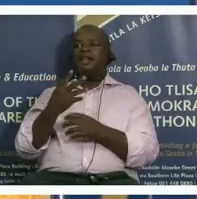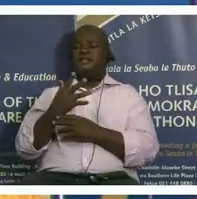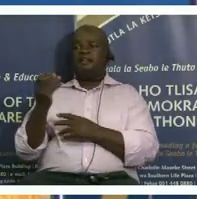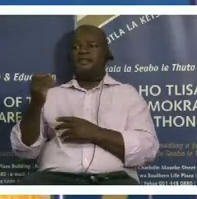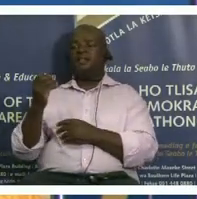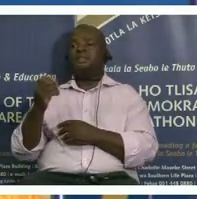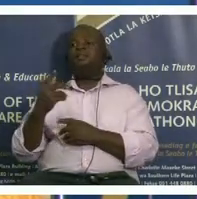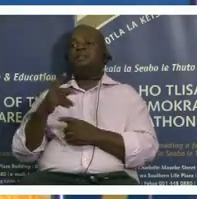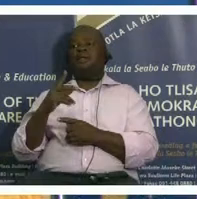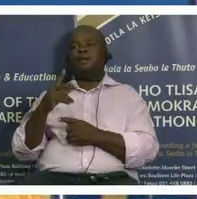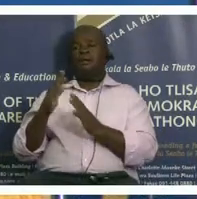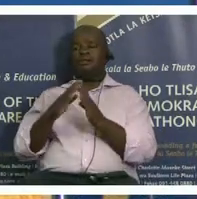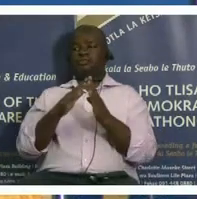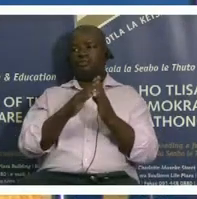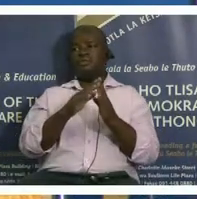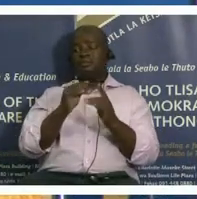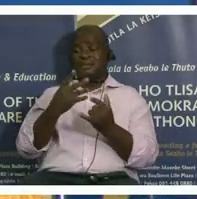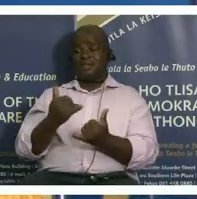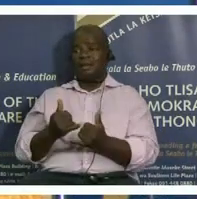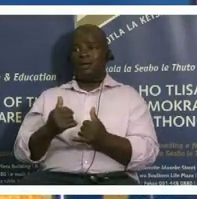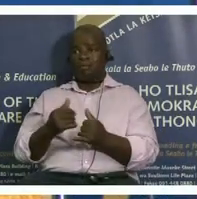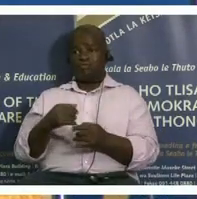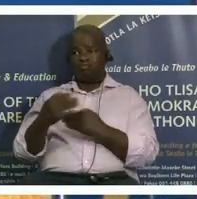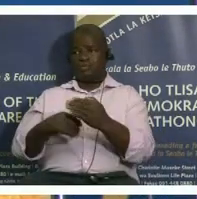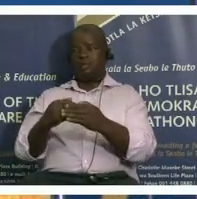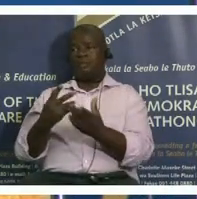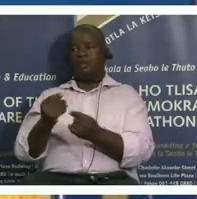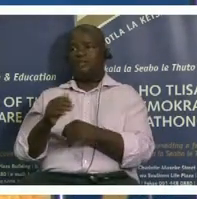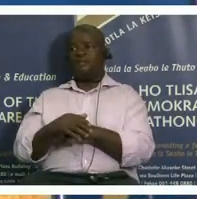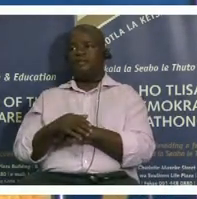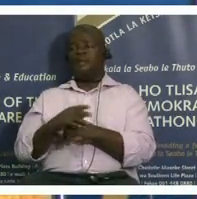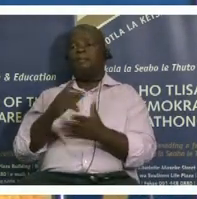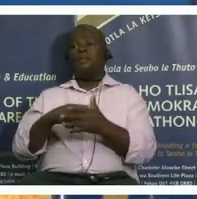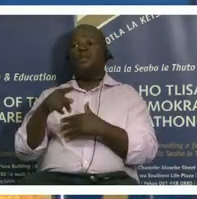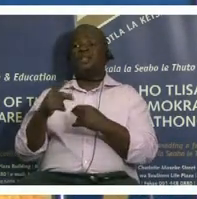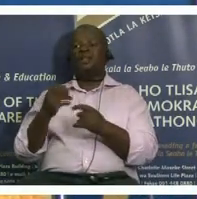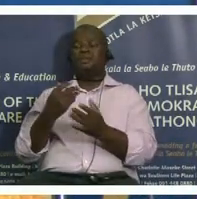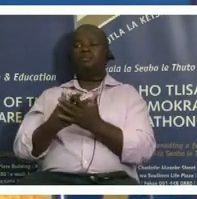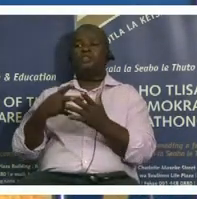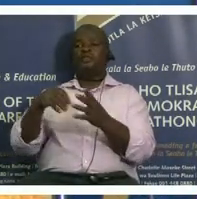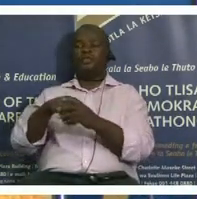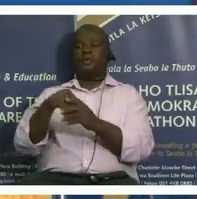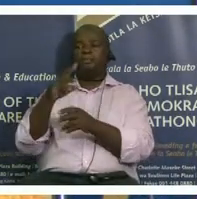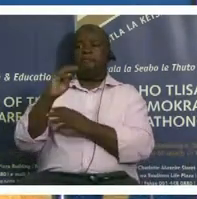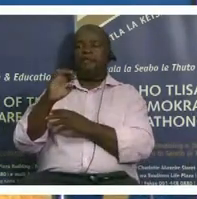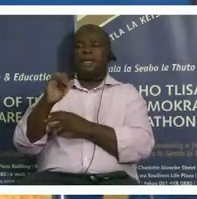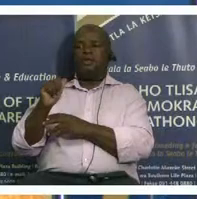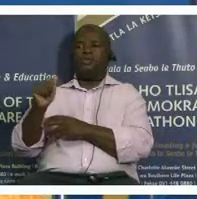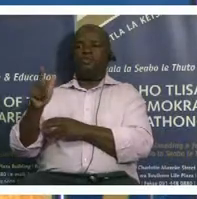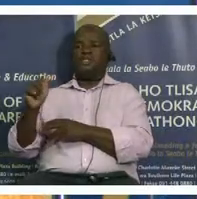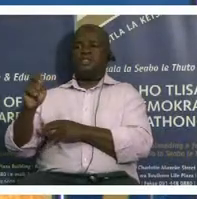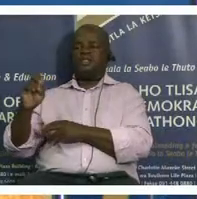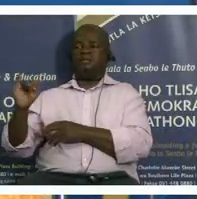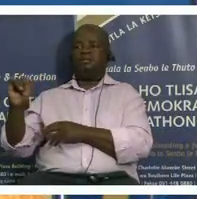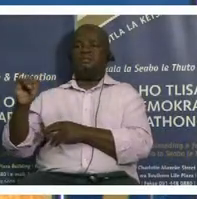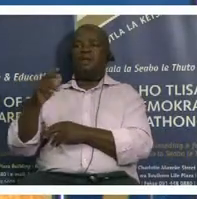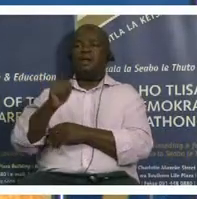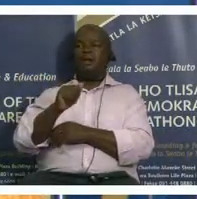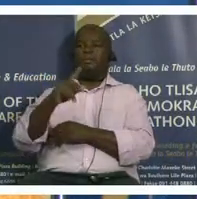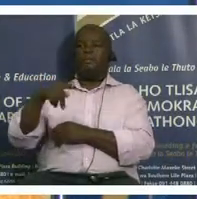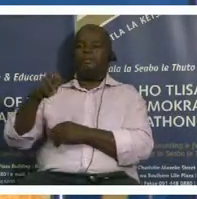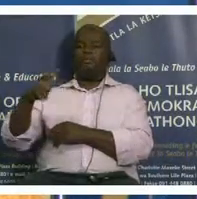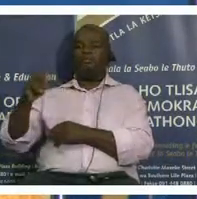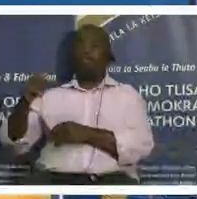opportunities, is under construction. Other projects include the Maluti Apofung Alternative Energy Solution